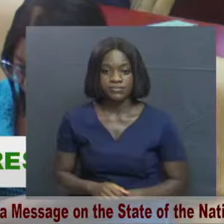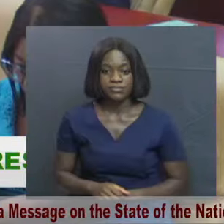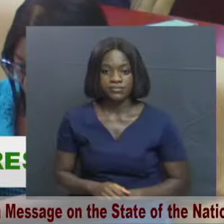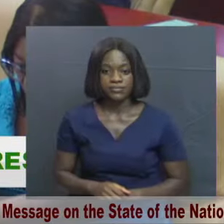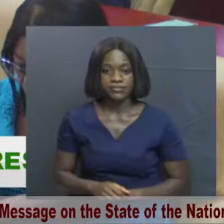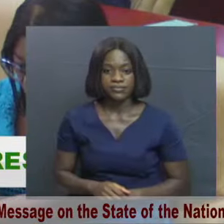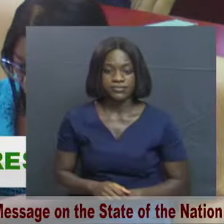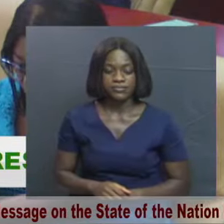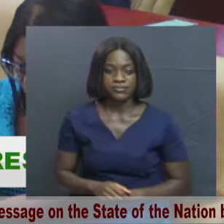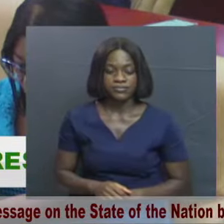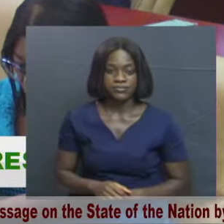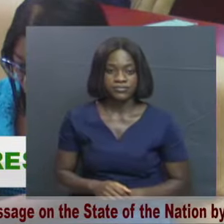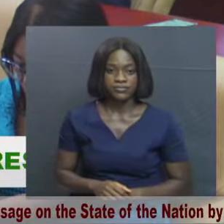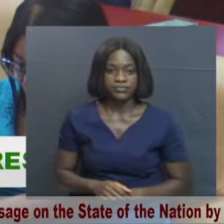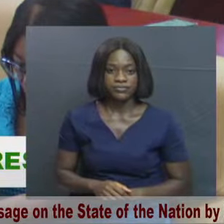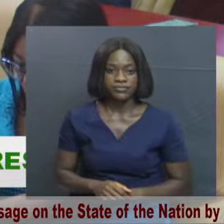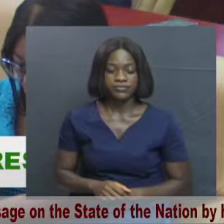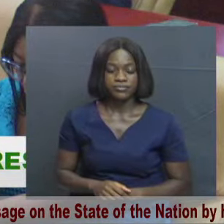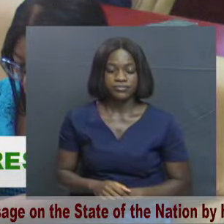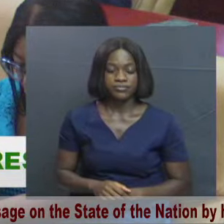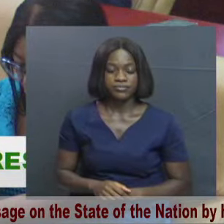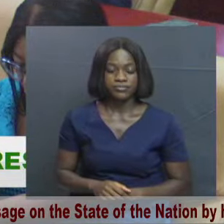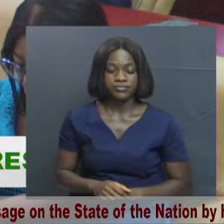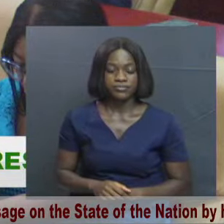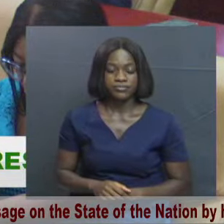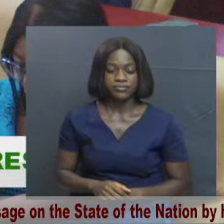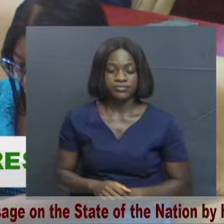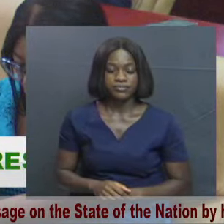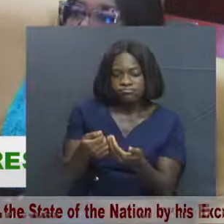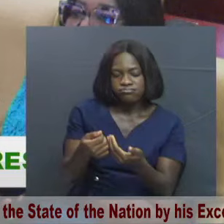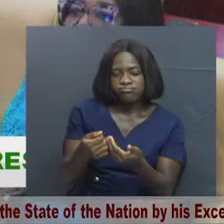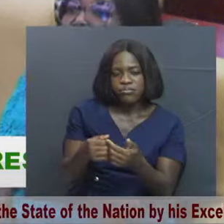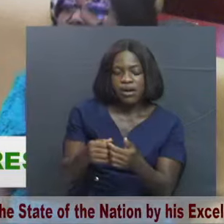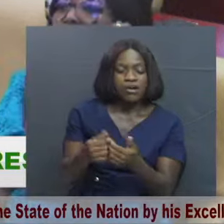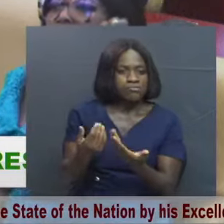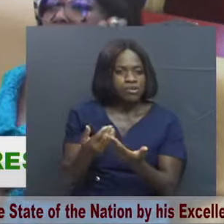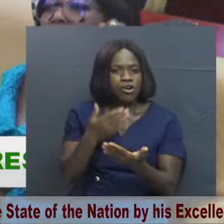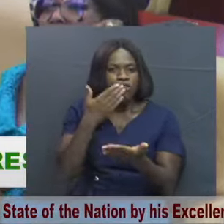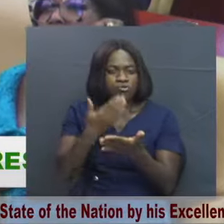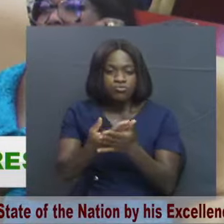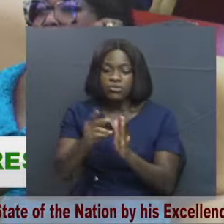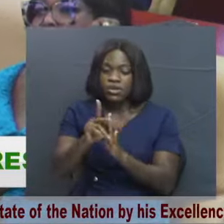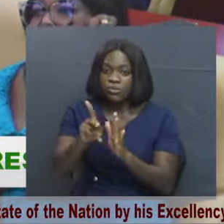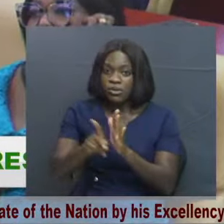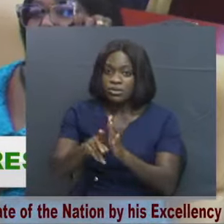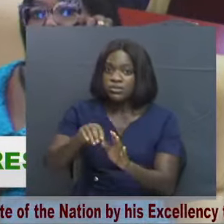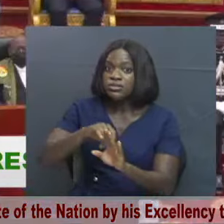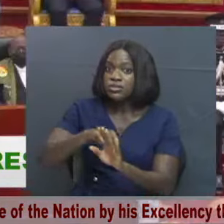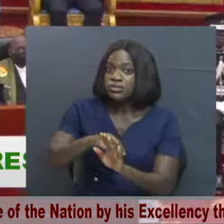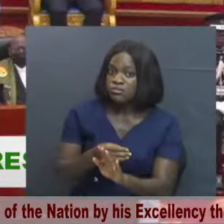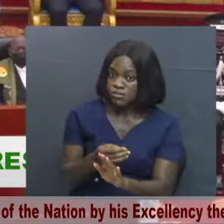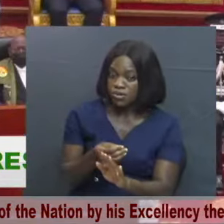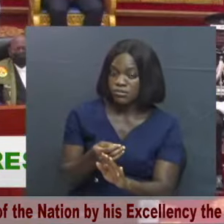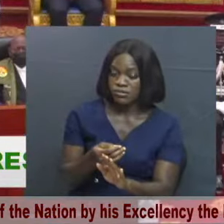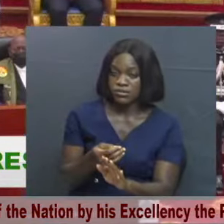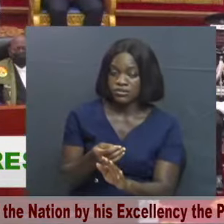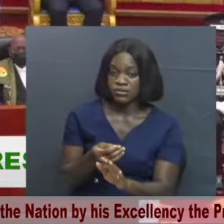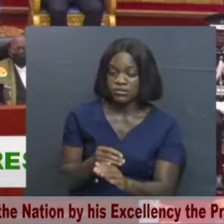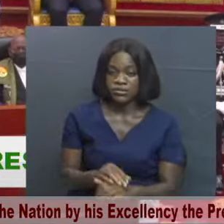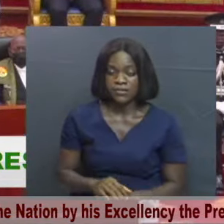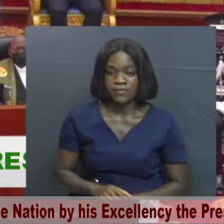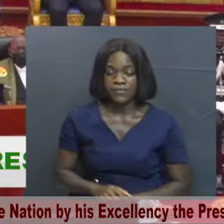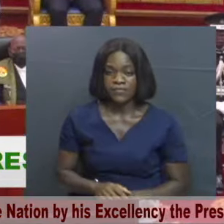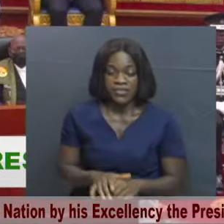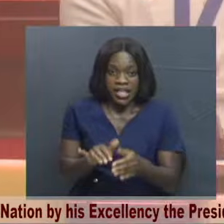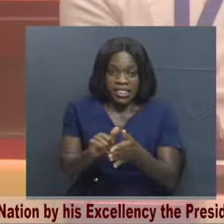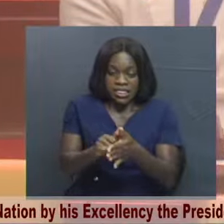reports this is as a result of the progress policies we have been implementing